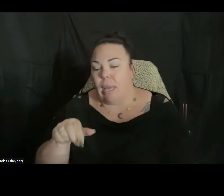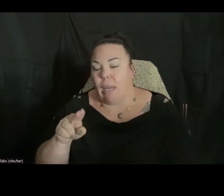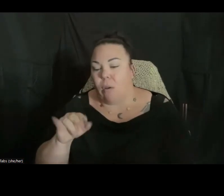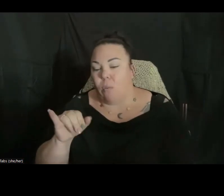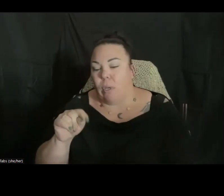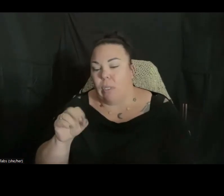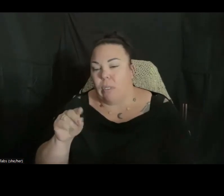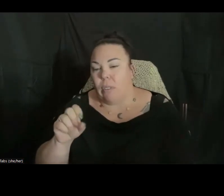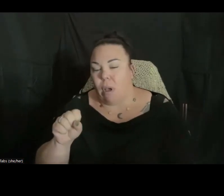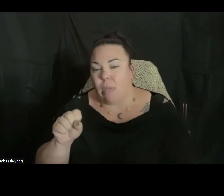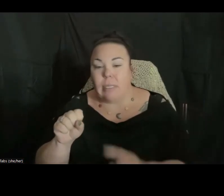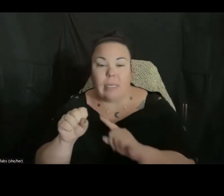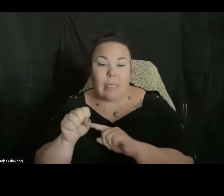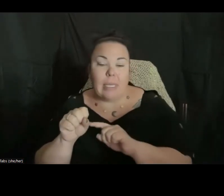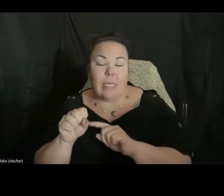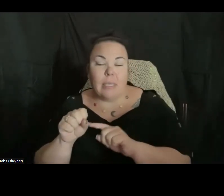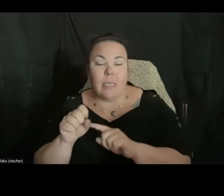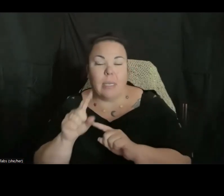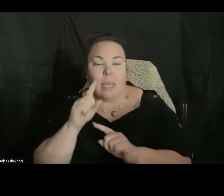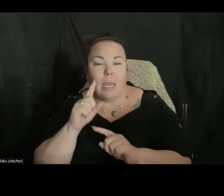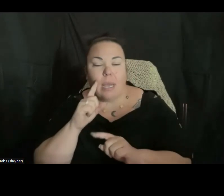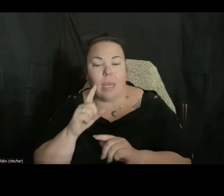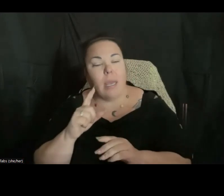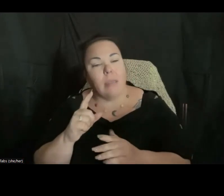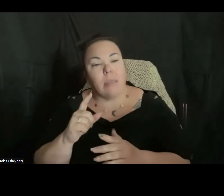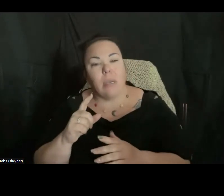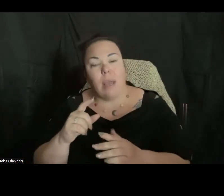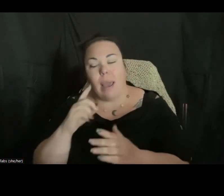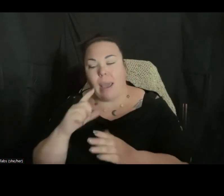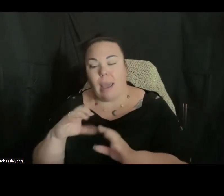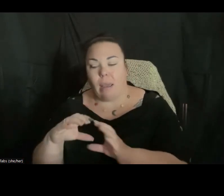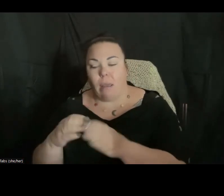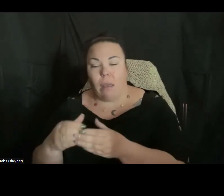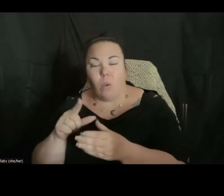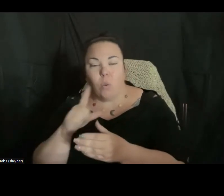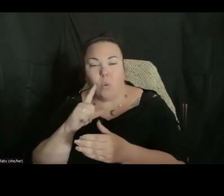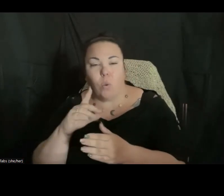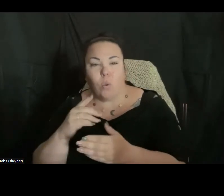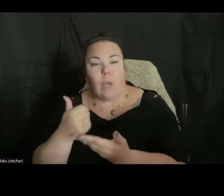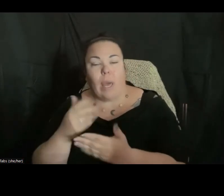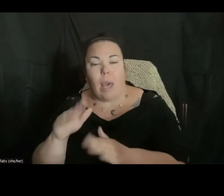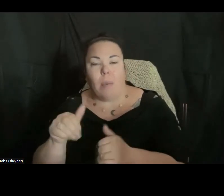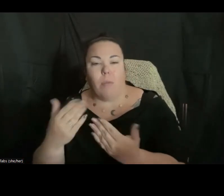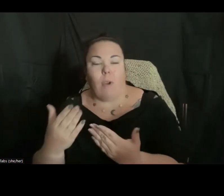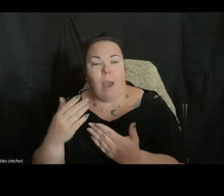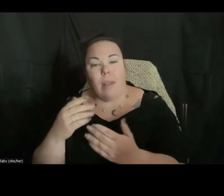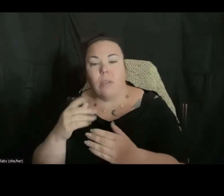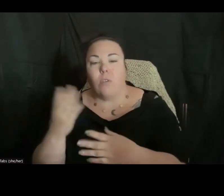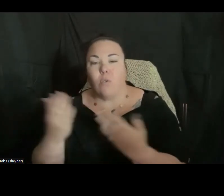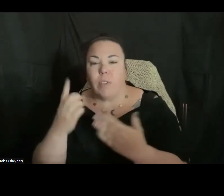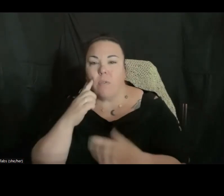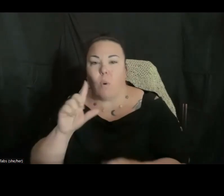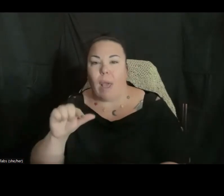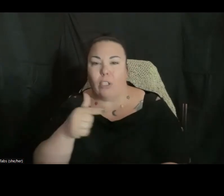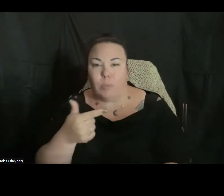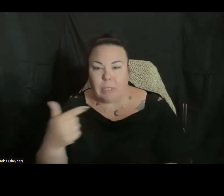that serves the healthcare needs of the LGBTQ plus community, people living with HIV,